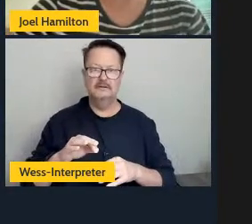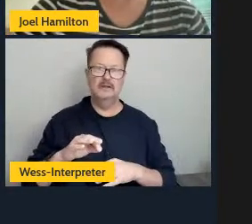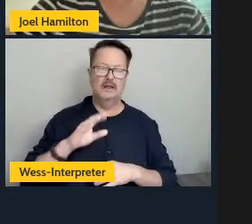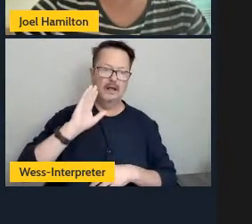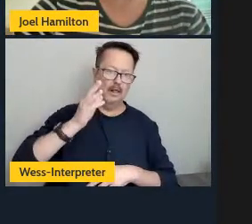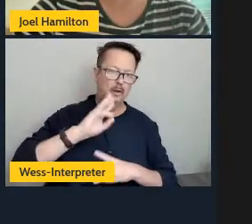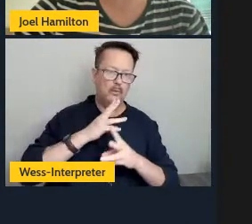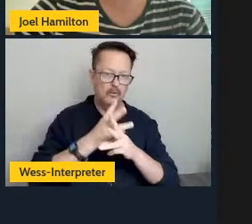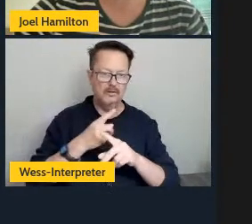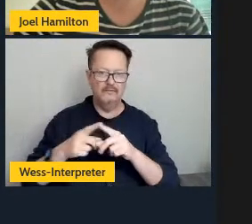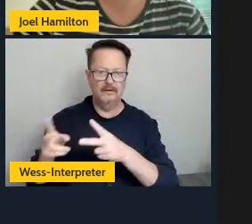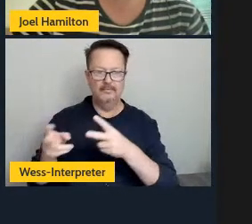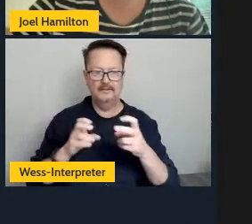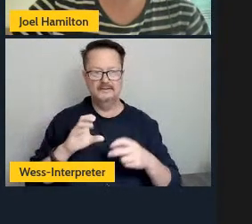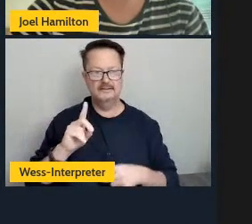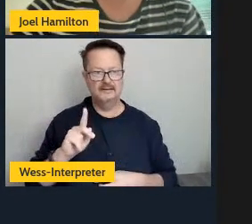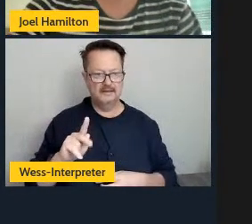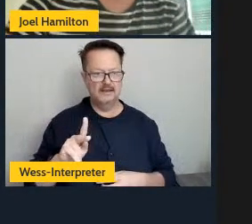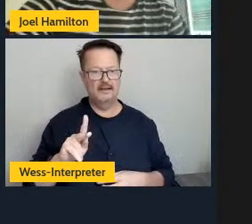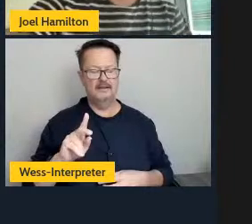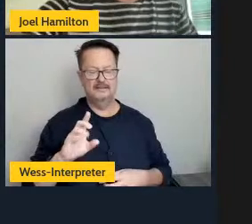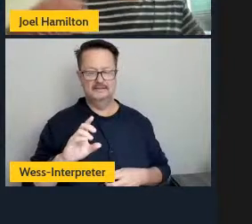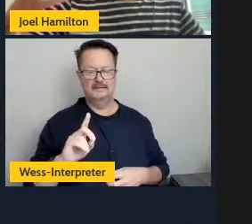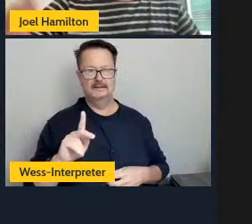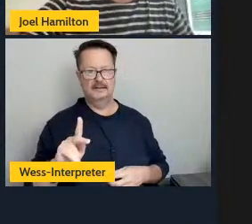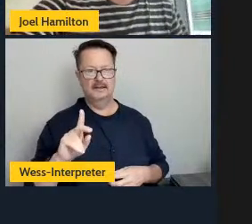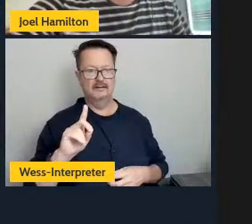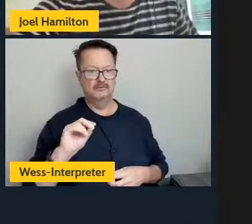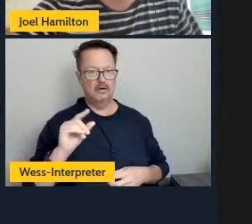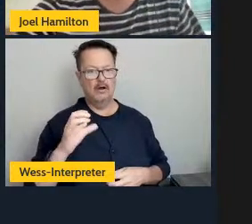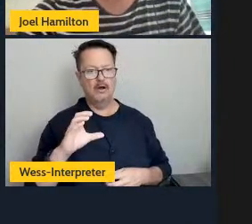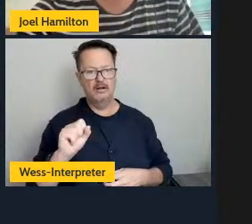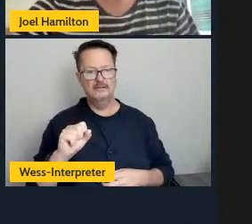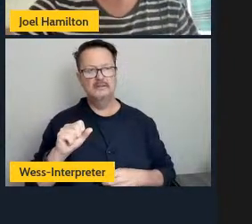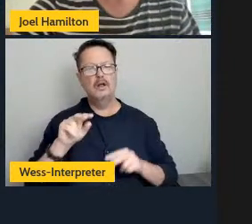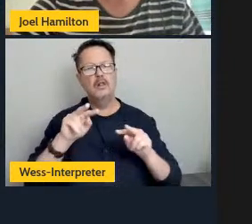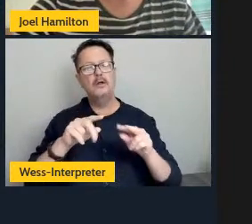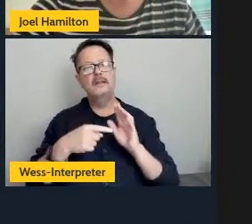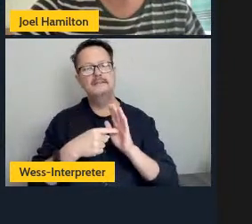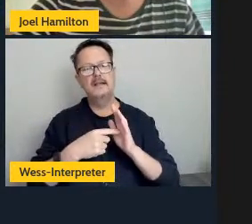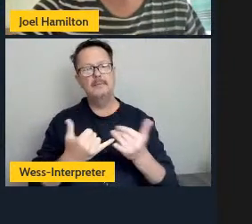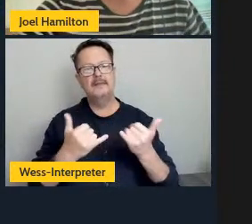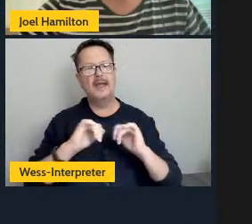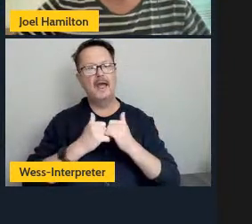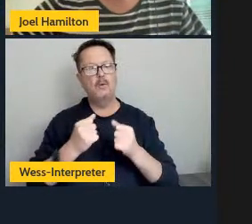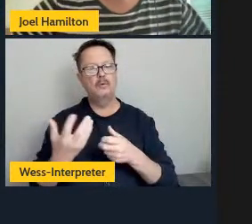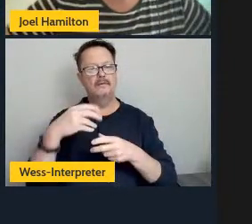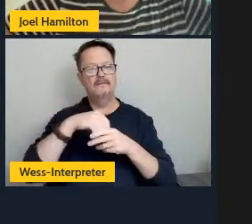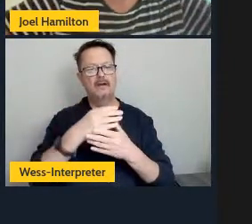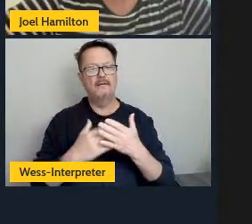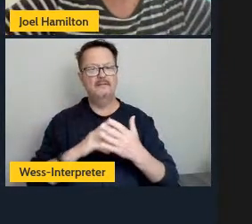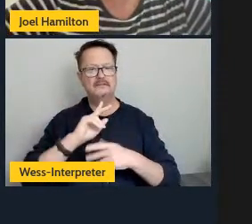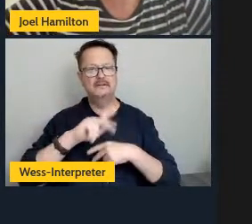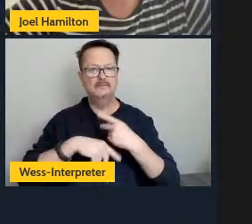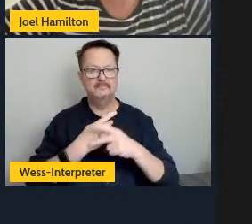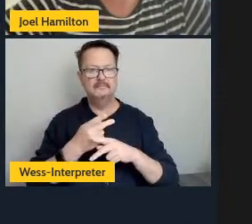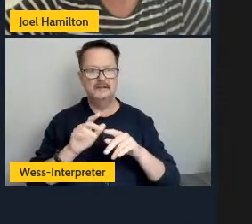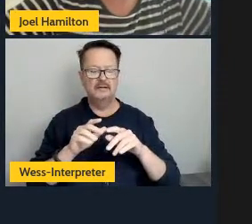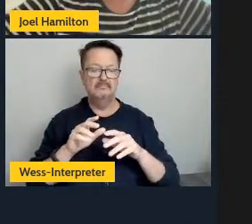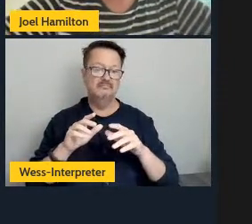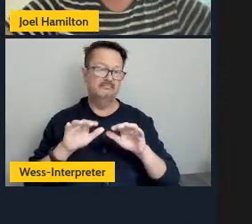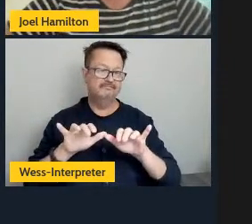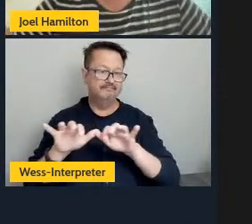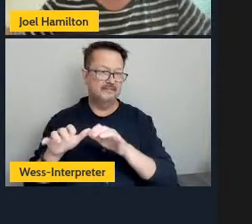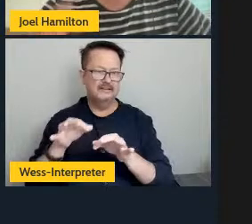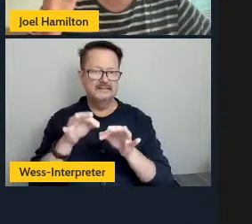AWS CDK docs. And let's look at an example now of how we can maybe involve some types here. So this is a simple